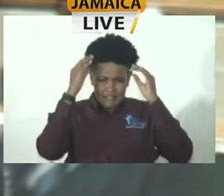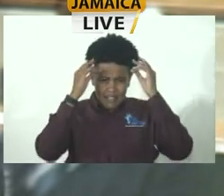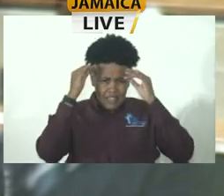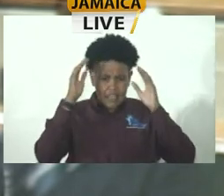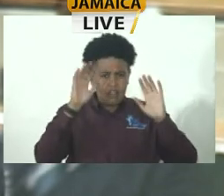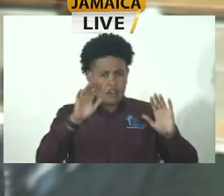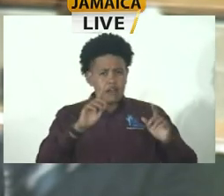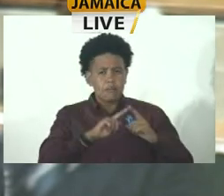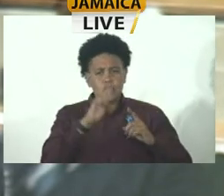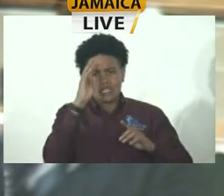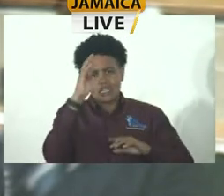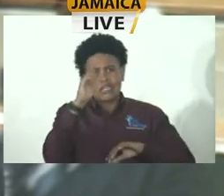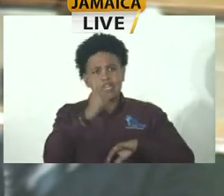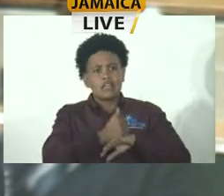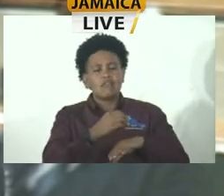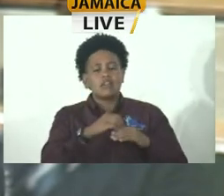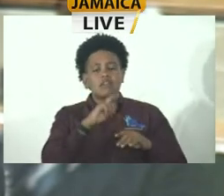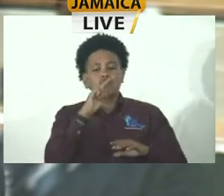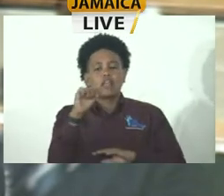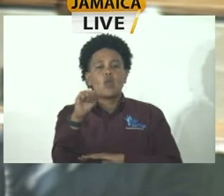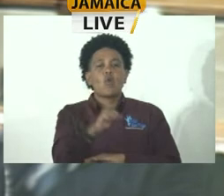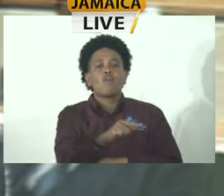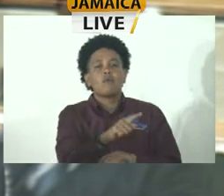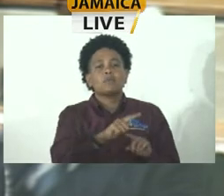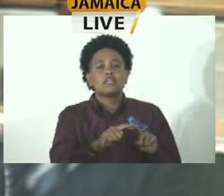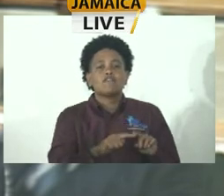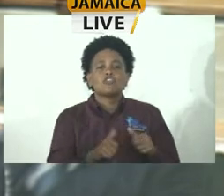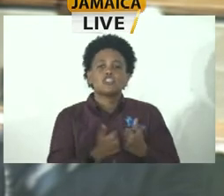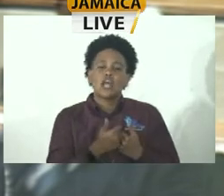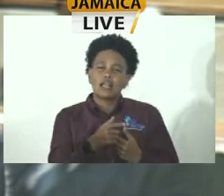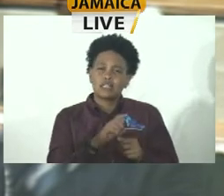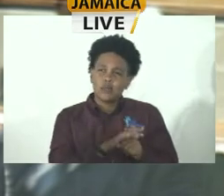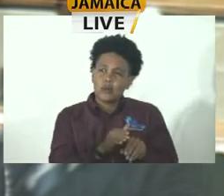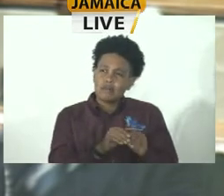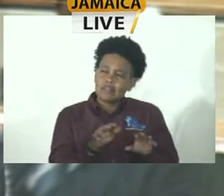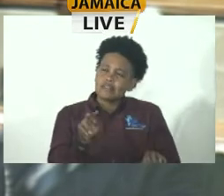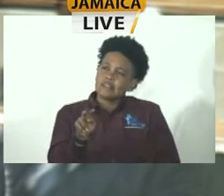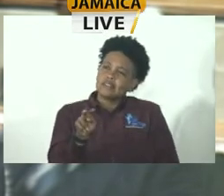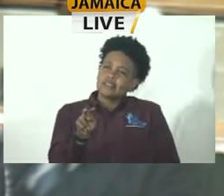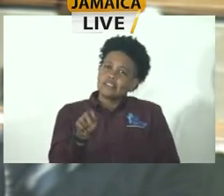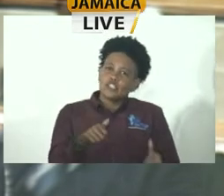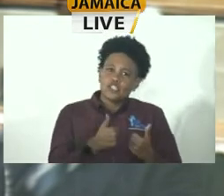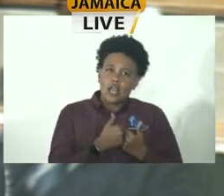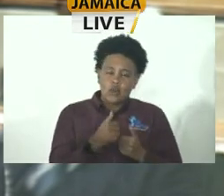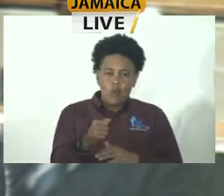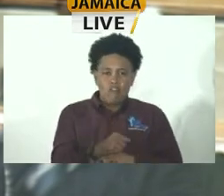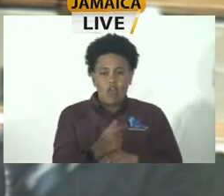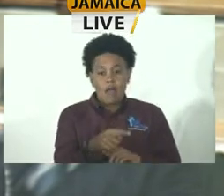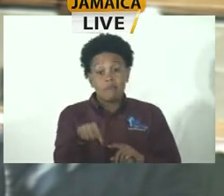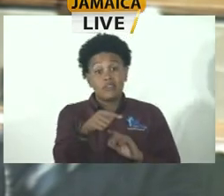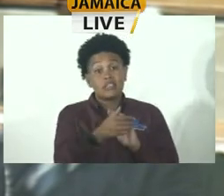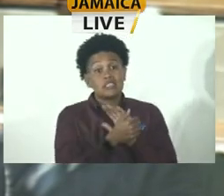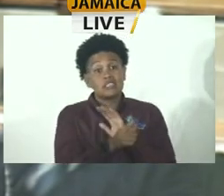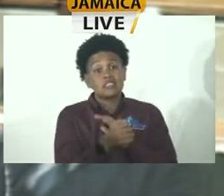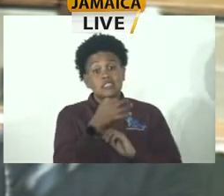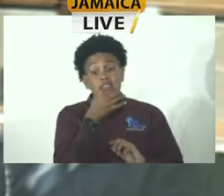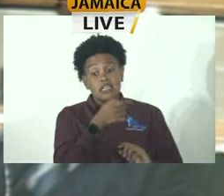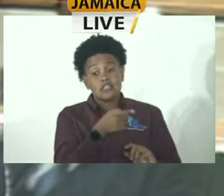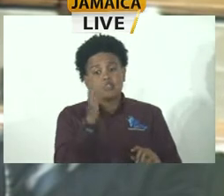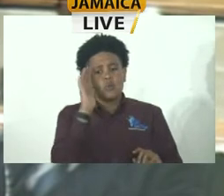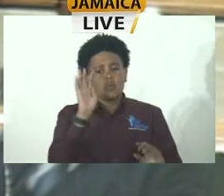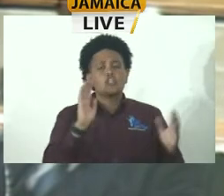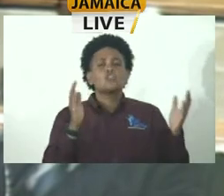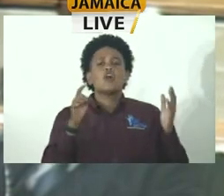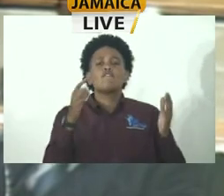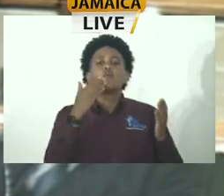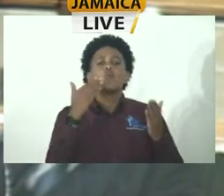innovativeness in overcoming the challenges the pandemic has created these are the skills that will serve you